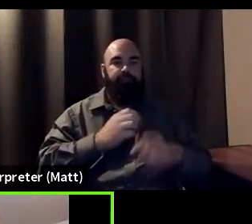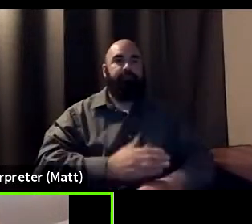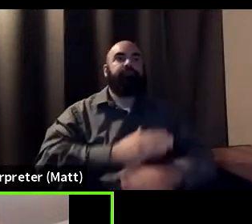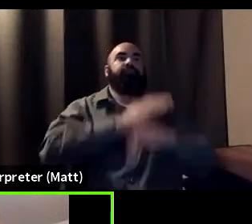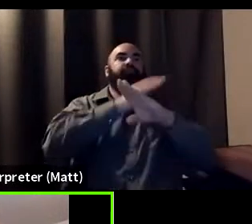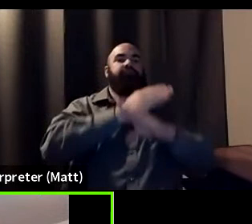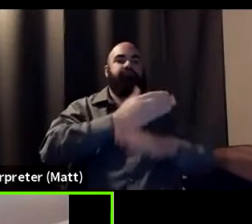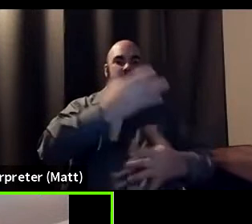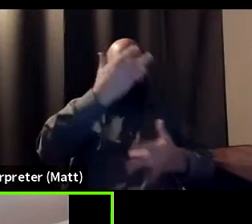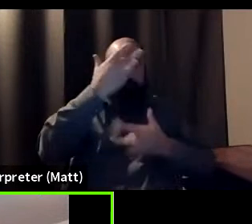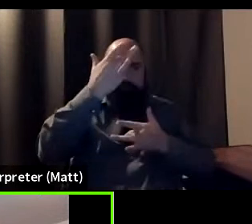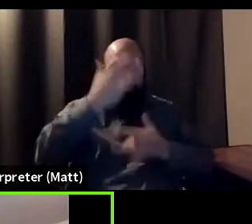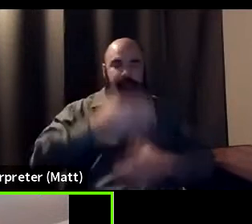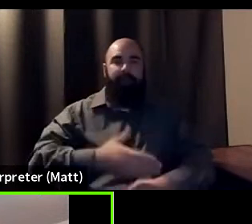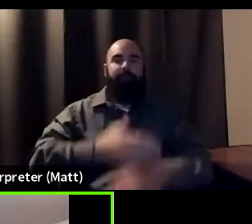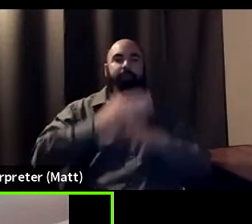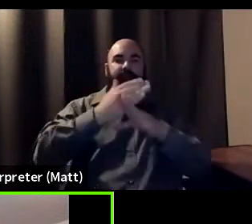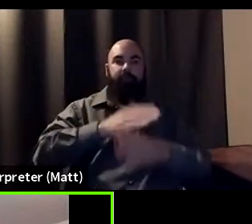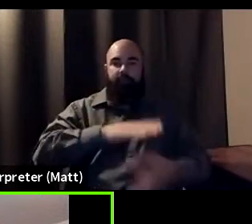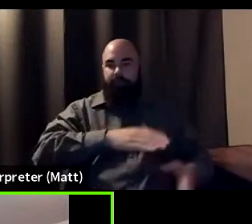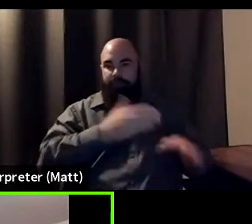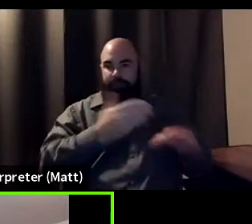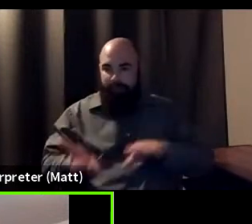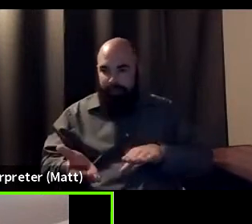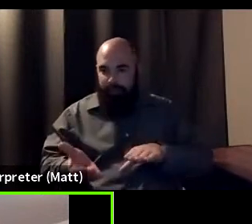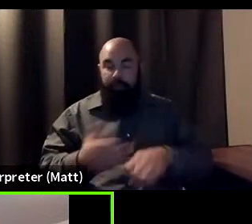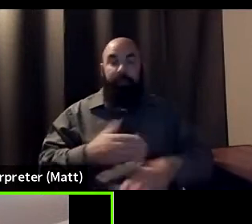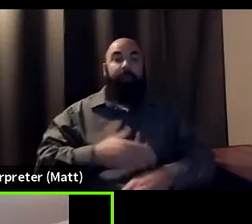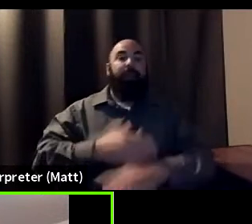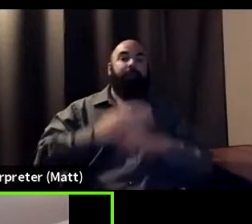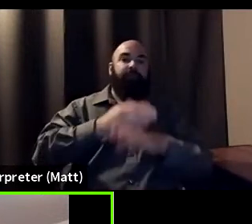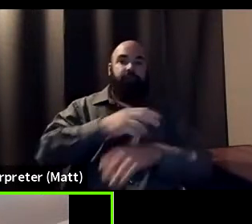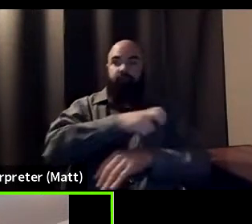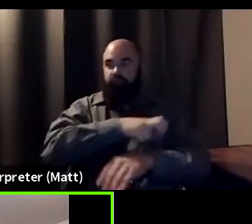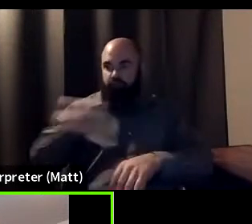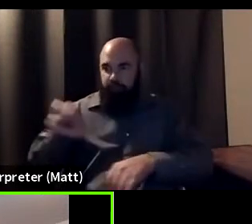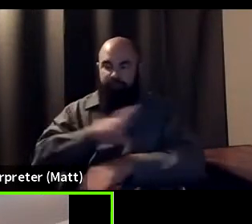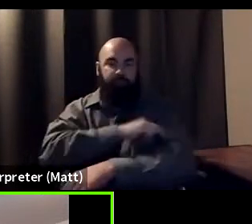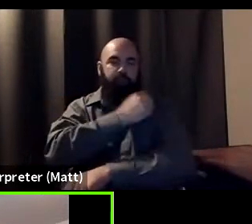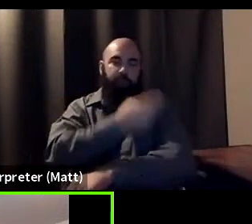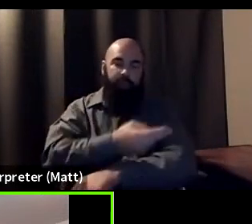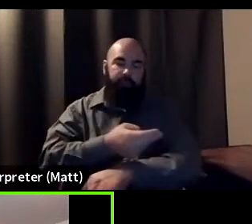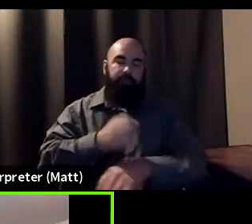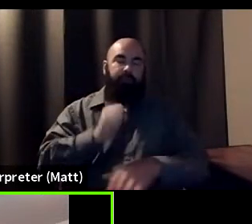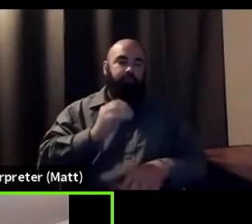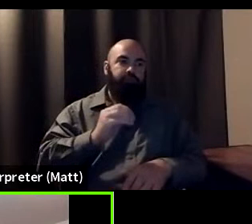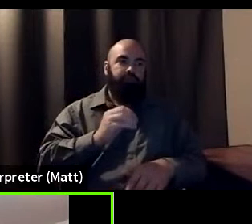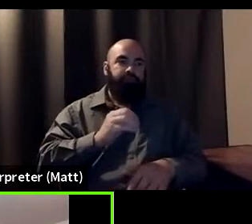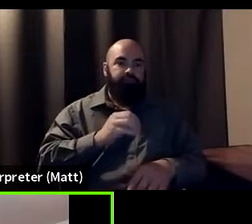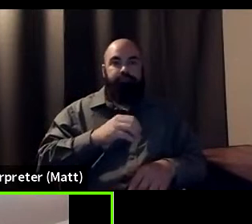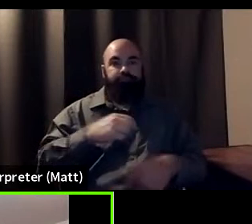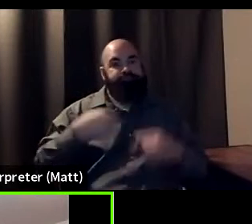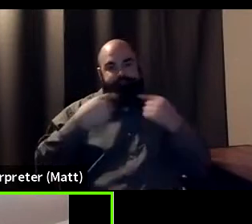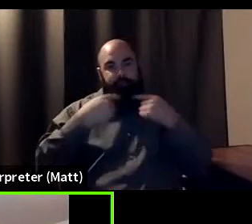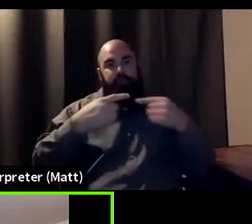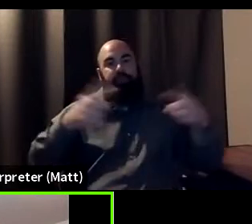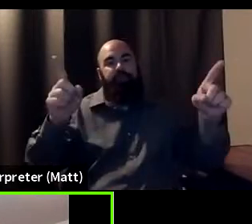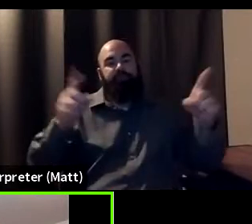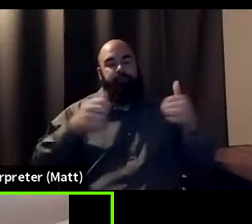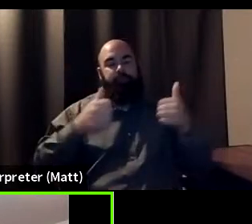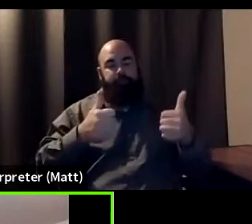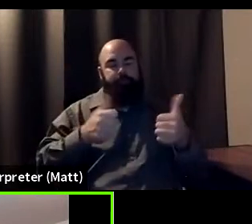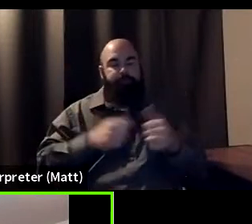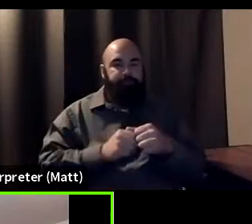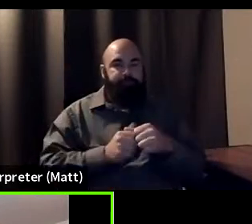illness, hospitalization, and death. And that is a huge public health success for us. So all 3 of them do